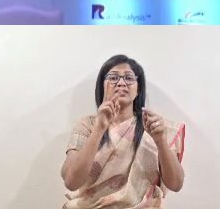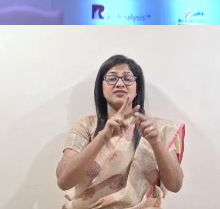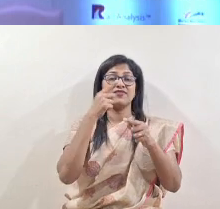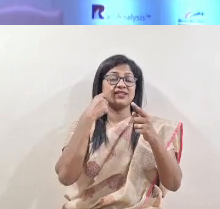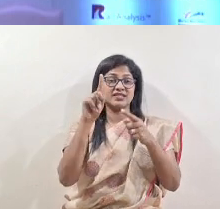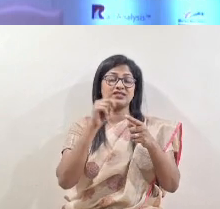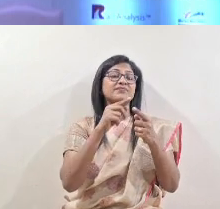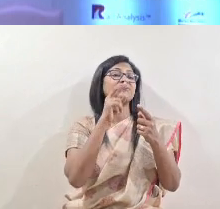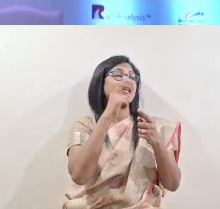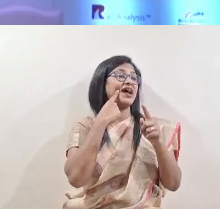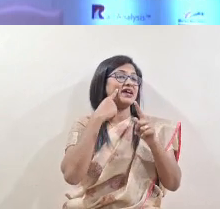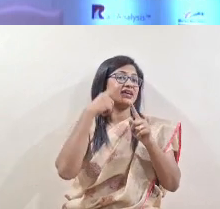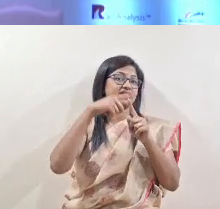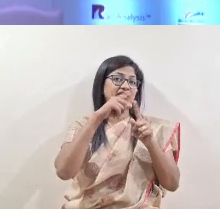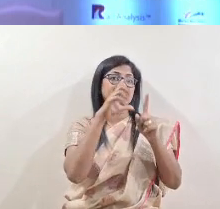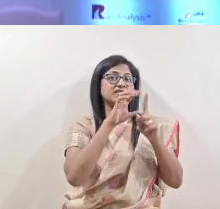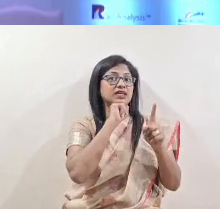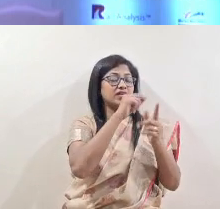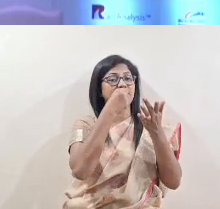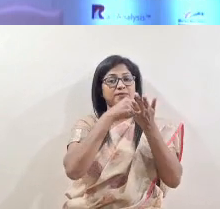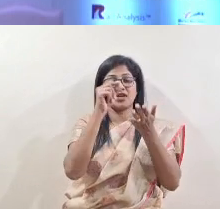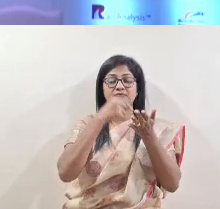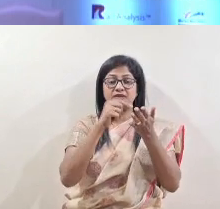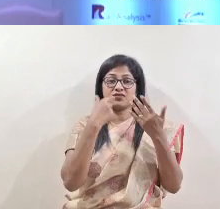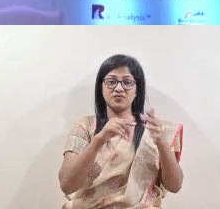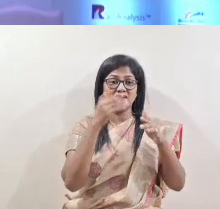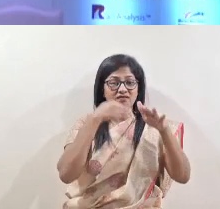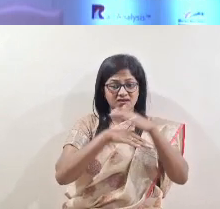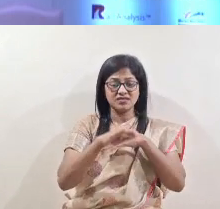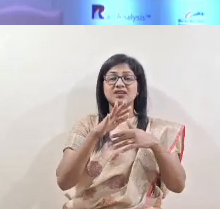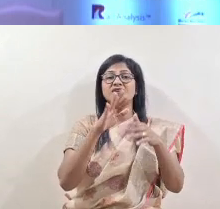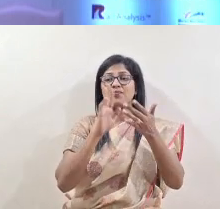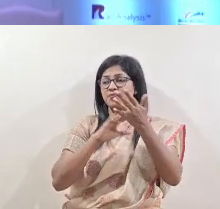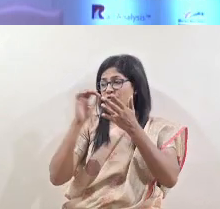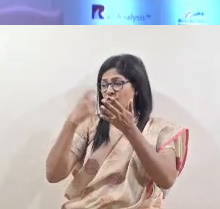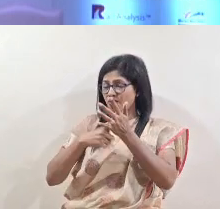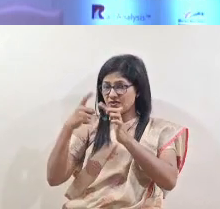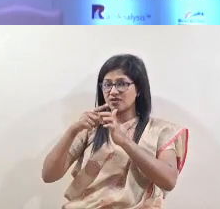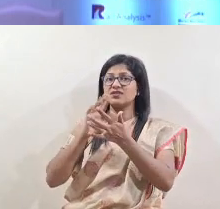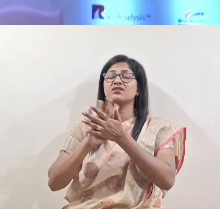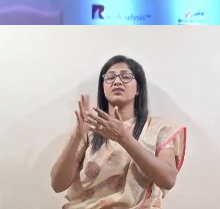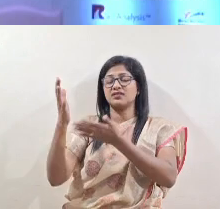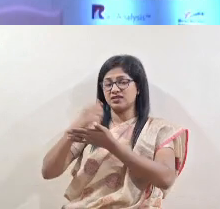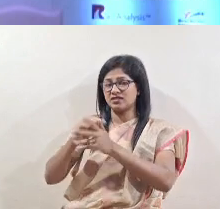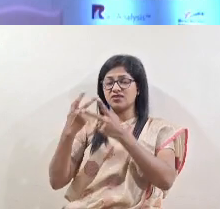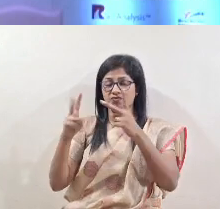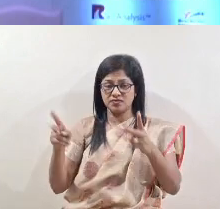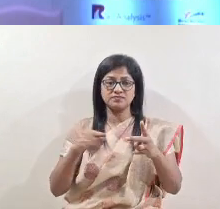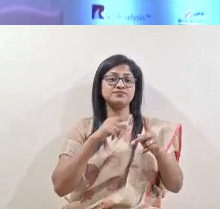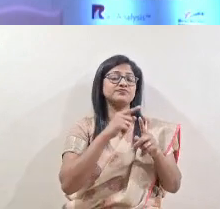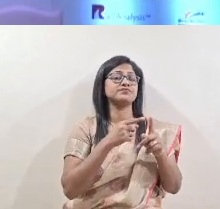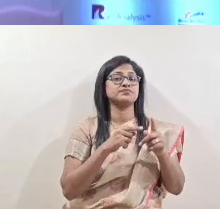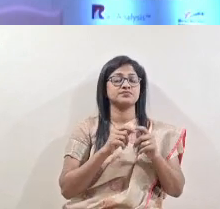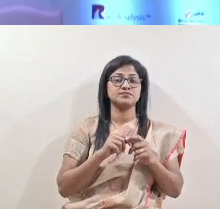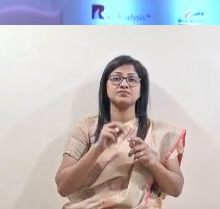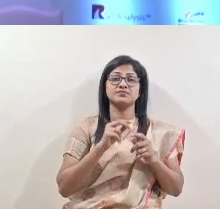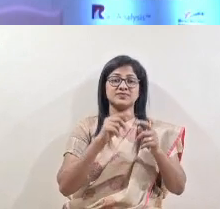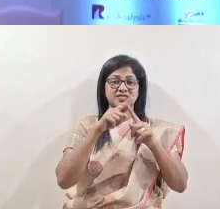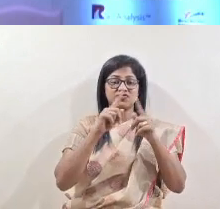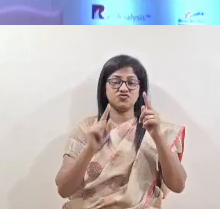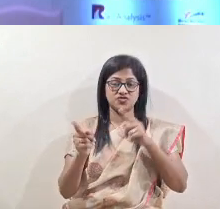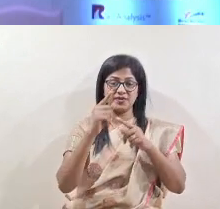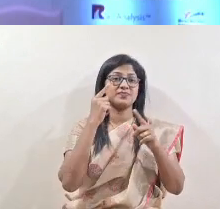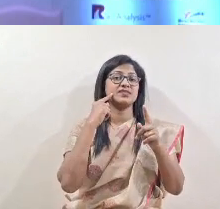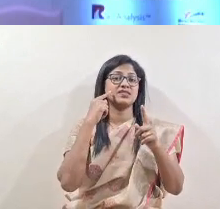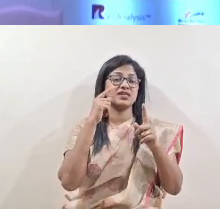IIT Delhi because there are some ambiguities in the MOR data and other things. So in order to validate that thing, the TRIP Center at